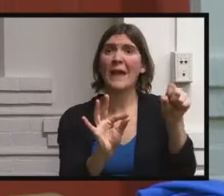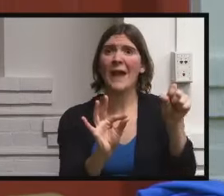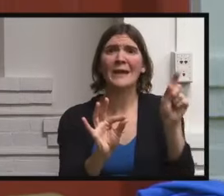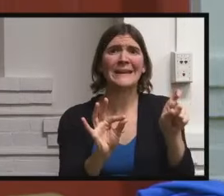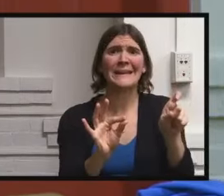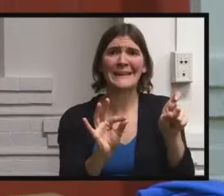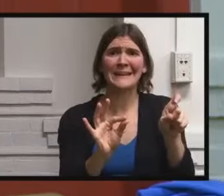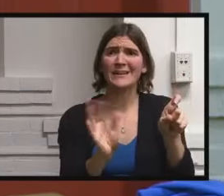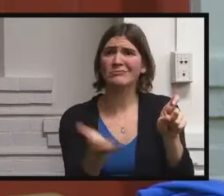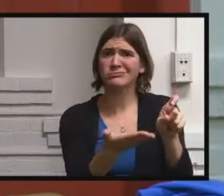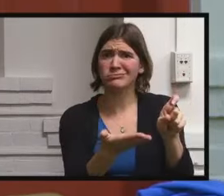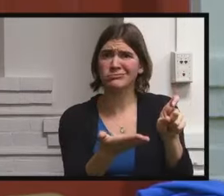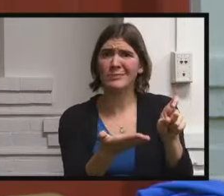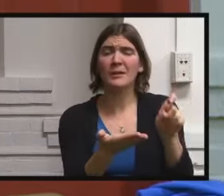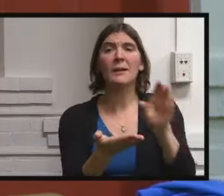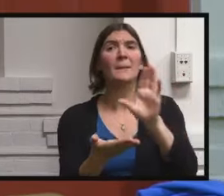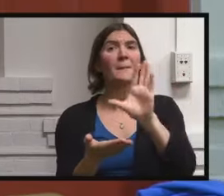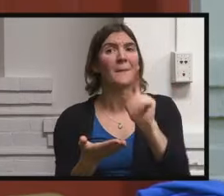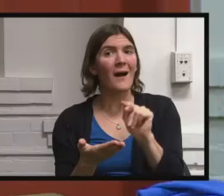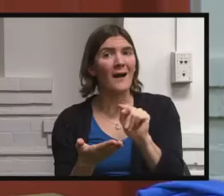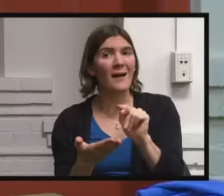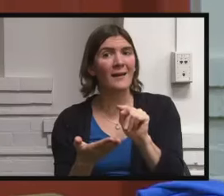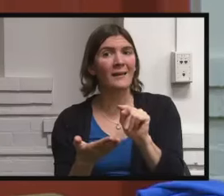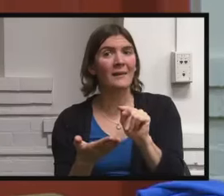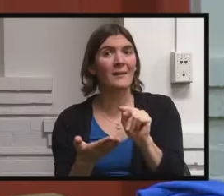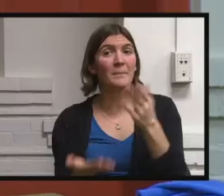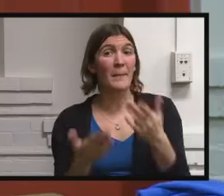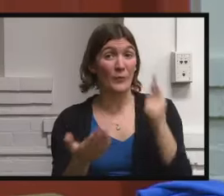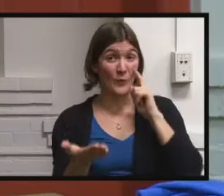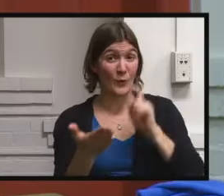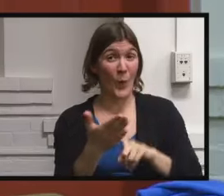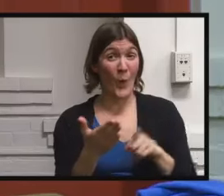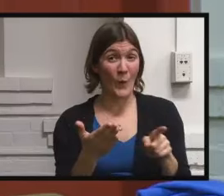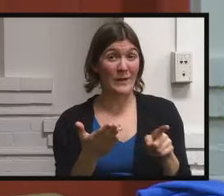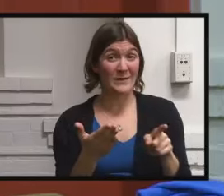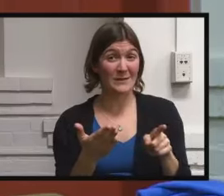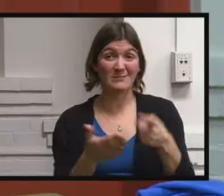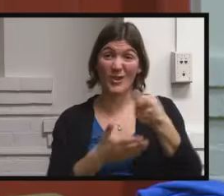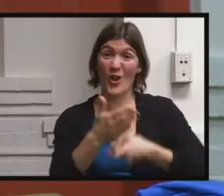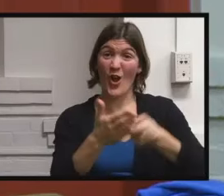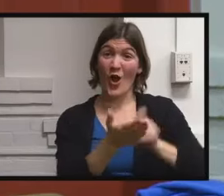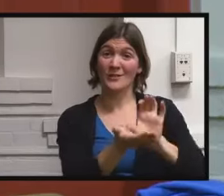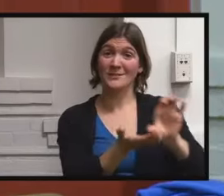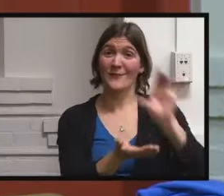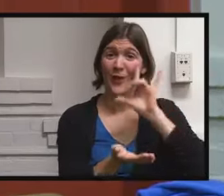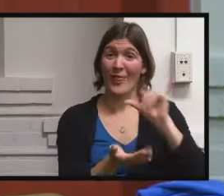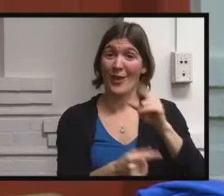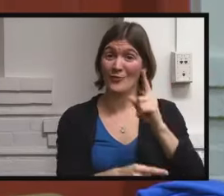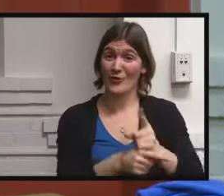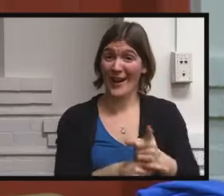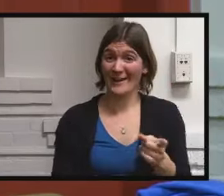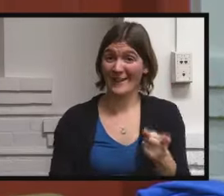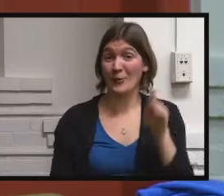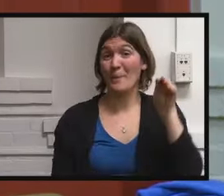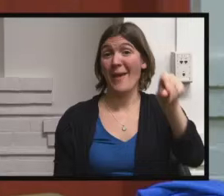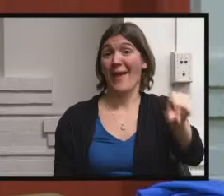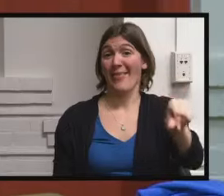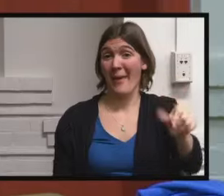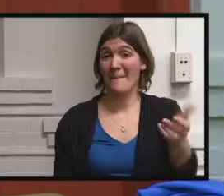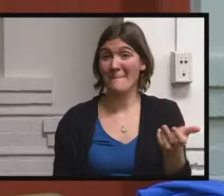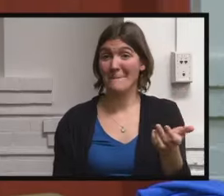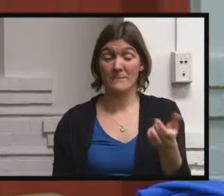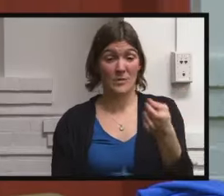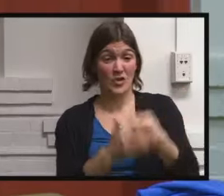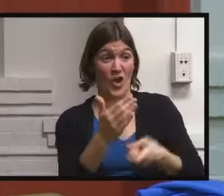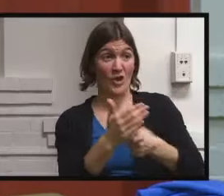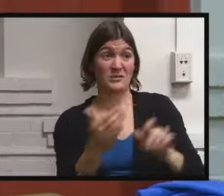as helping to weigh. However, what you've seen is that there's a cost for that. Right now, that